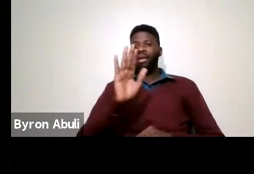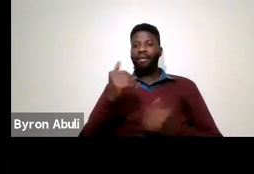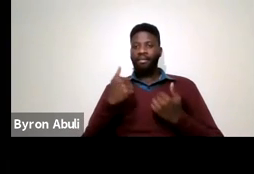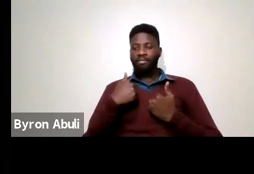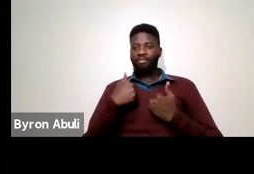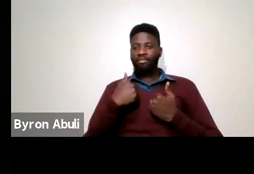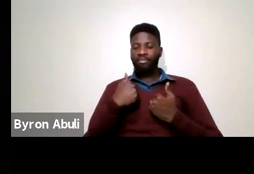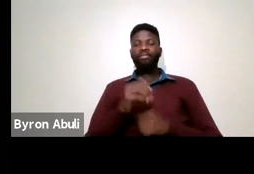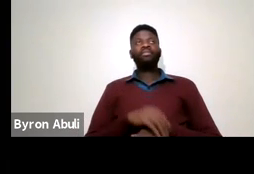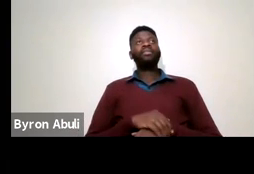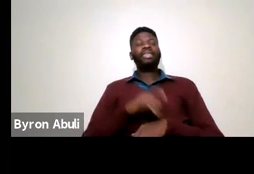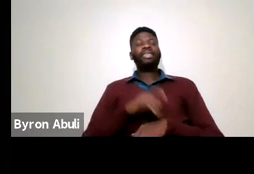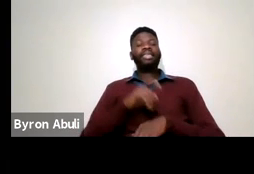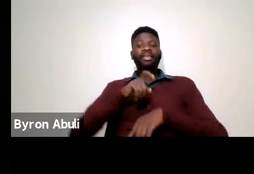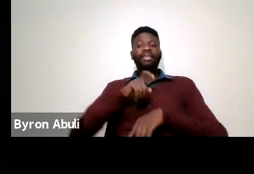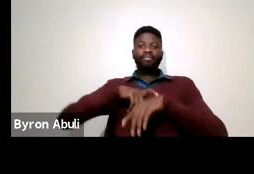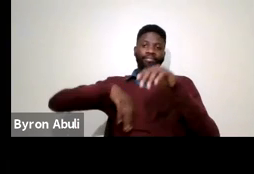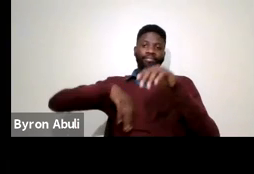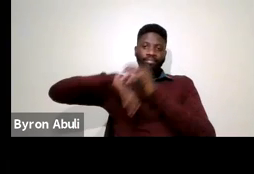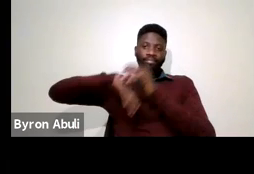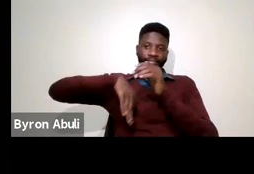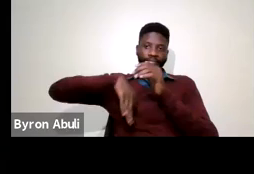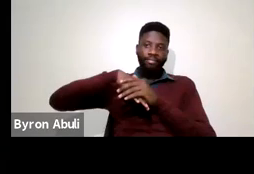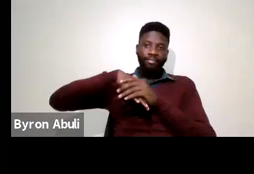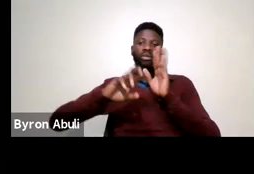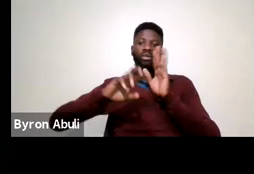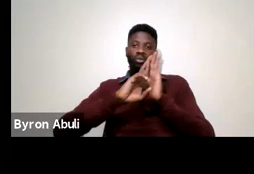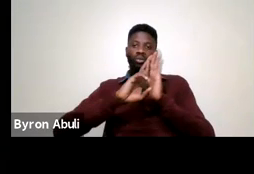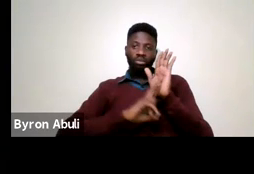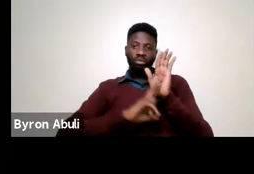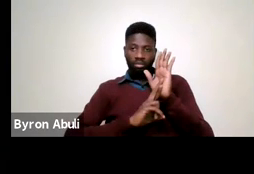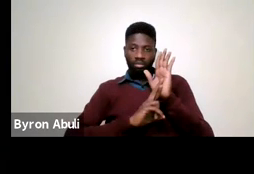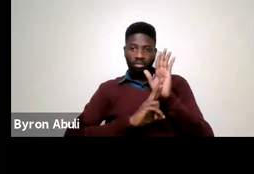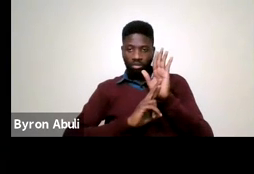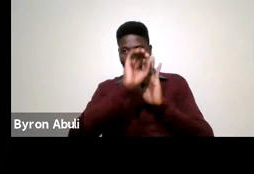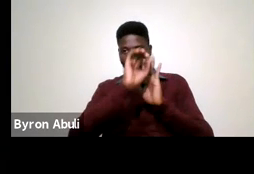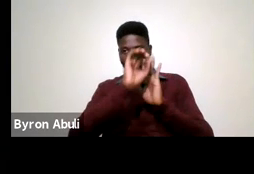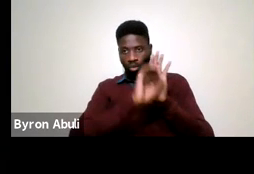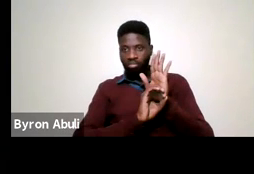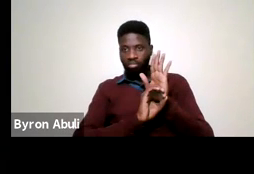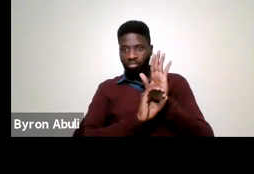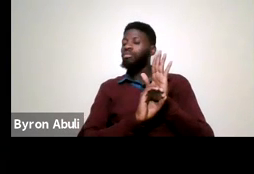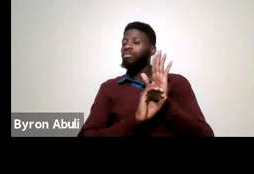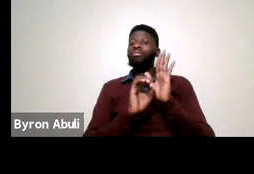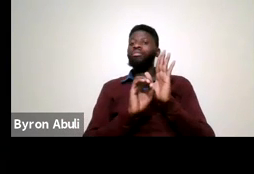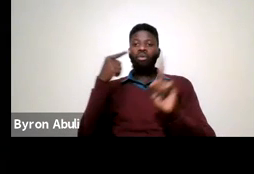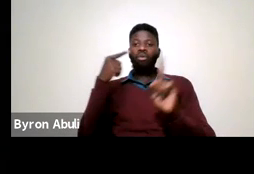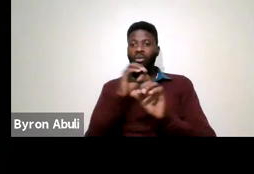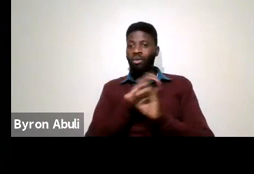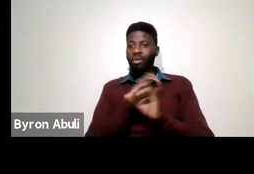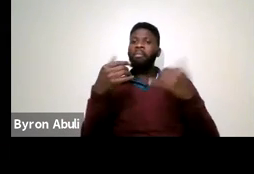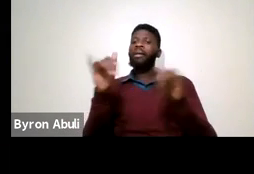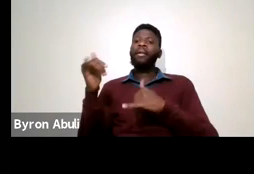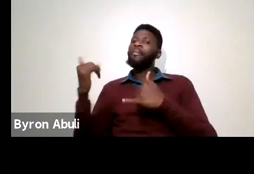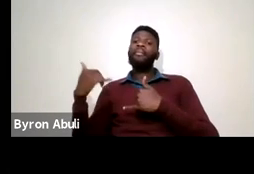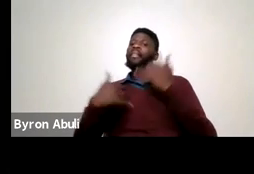In a football game, if you don't set rules and you don't have those kind of goals, then actually you can play anywhere. You can even play and score your own self, because